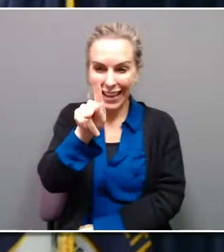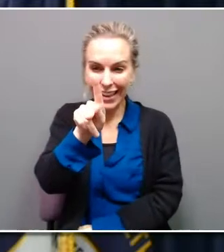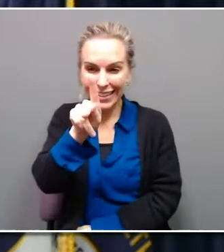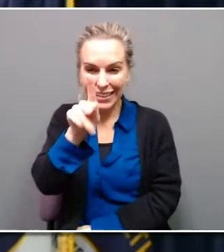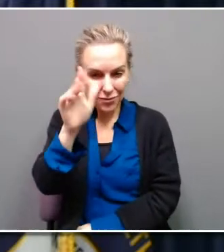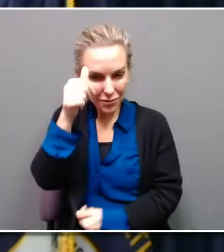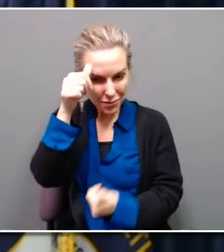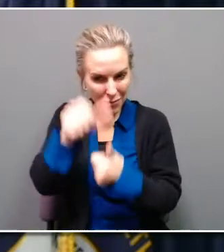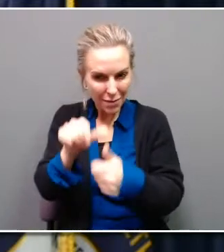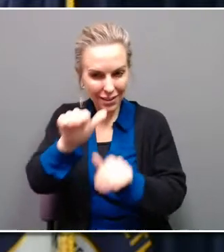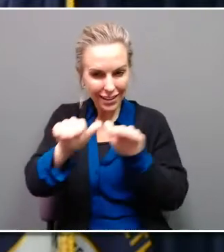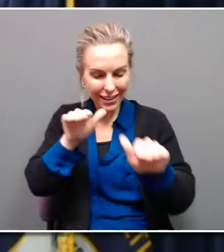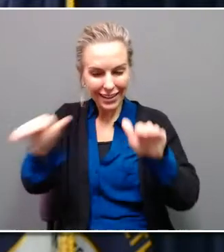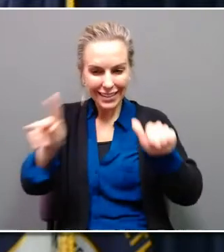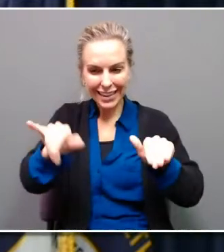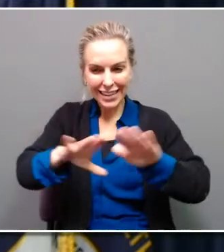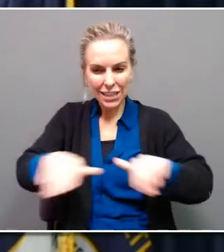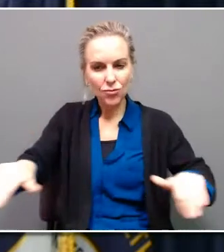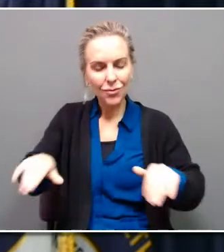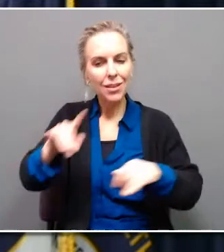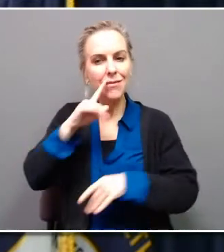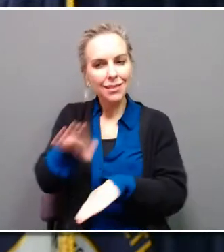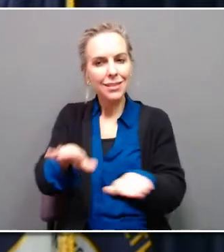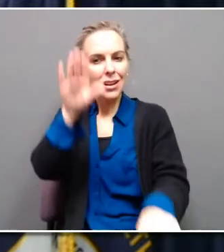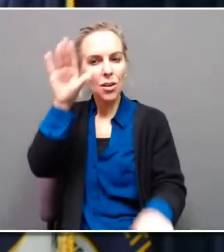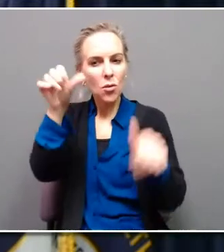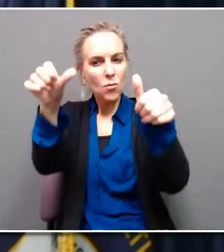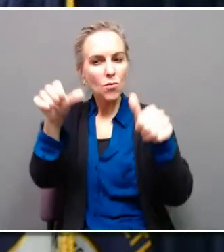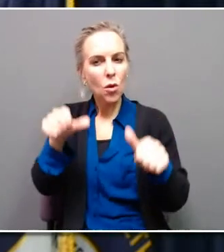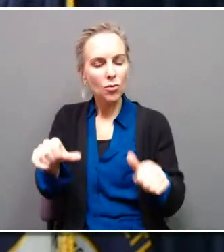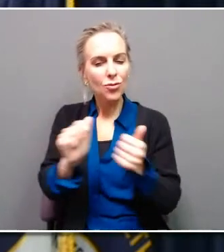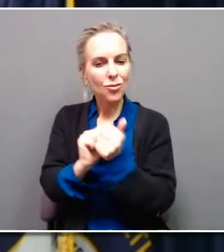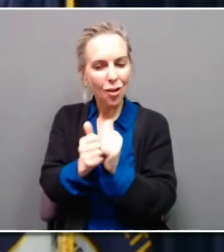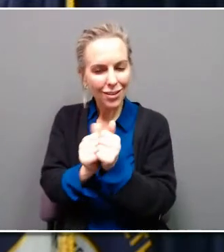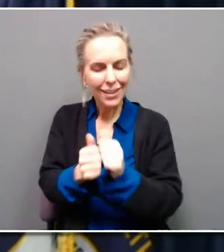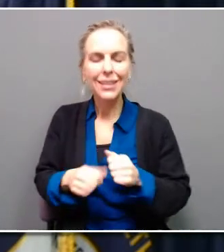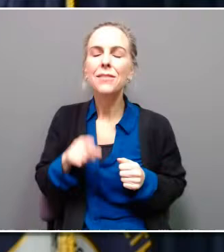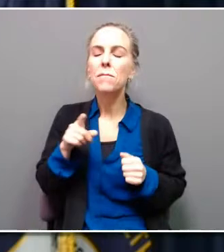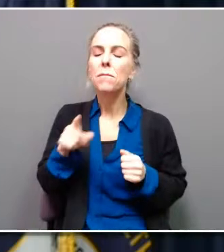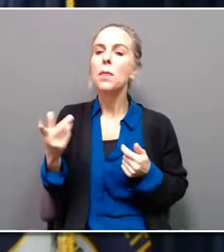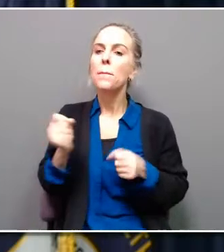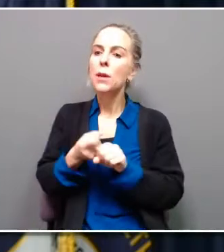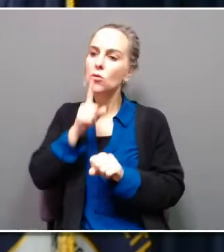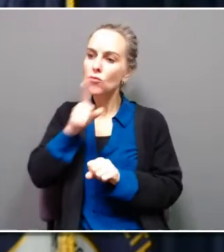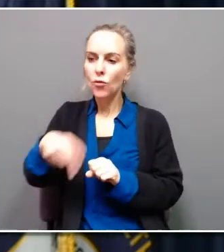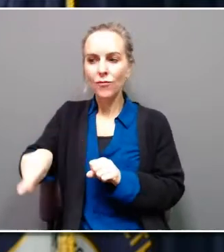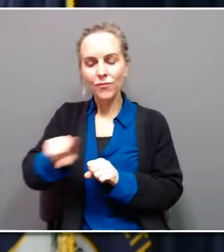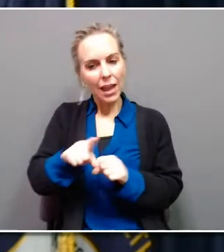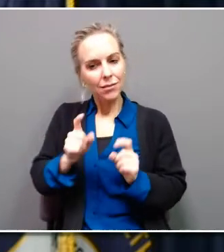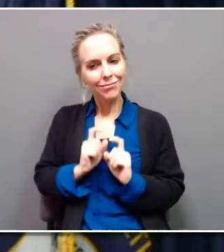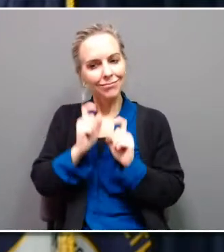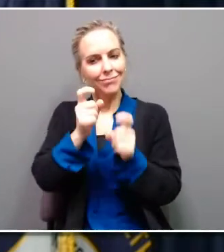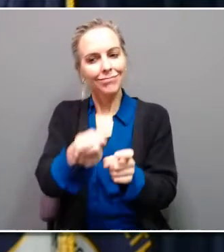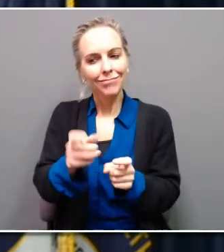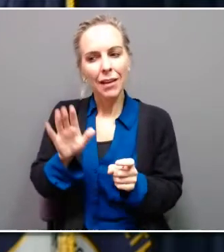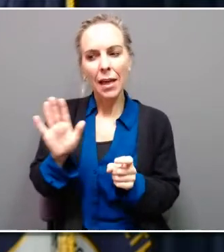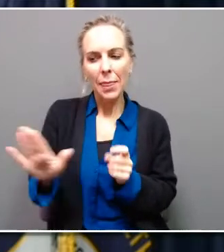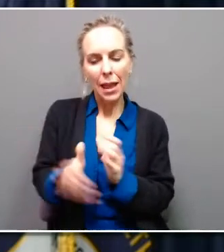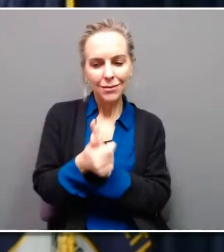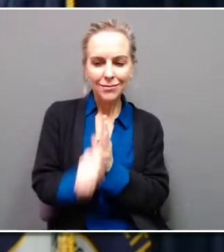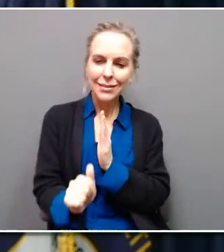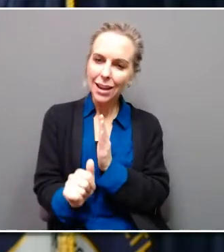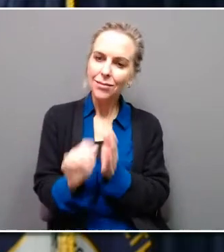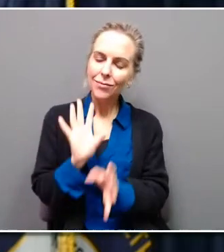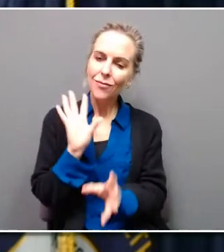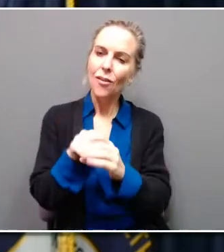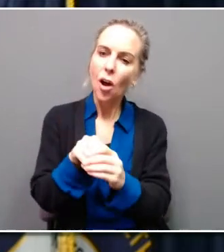contest. For us, it's important that Kentucky kids lend their talents to the inauguration celebration. What better way to do that than